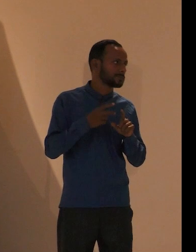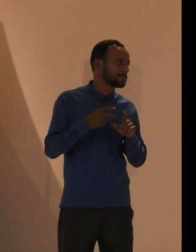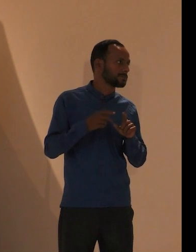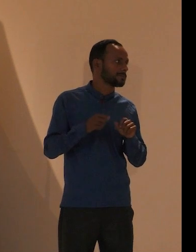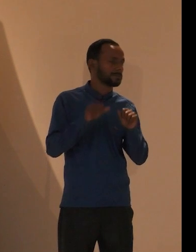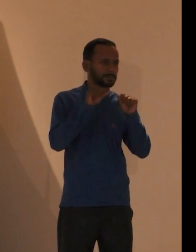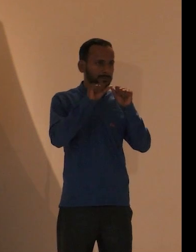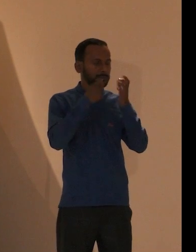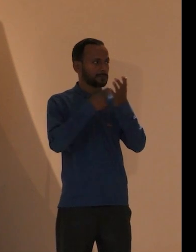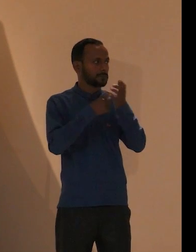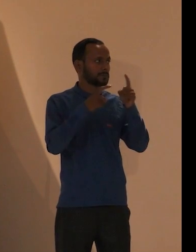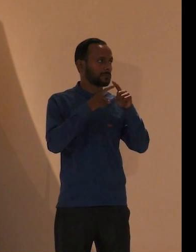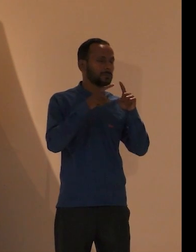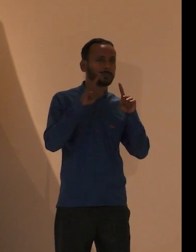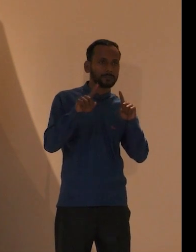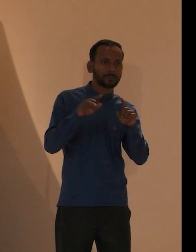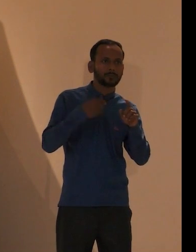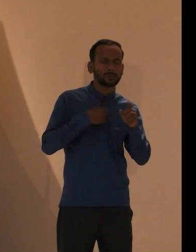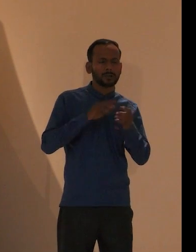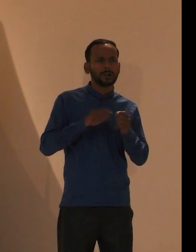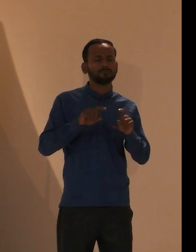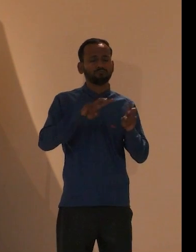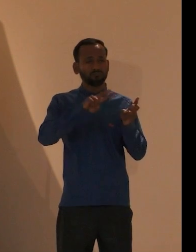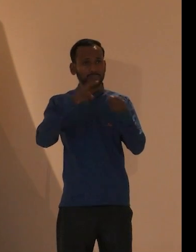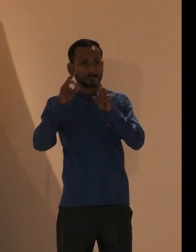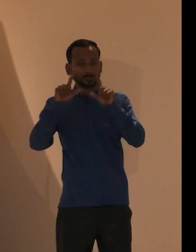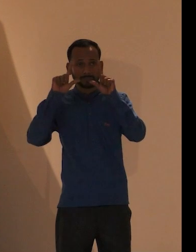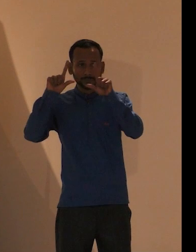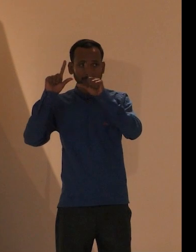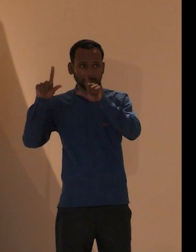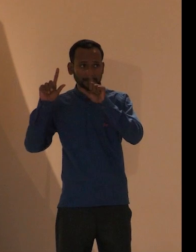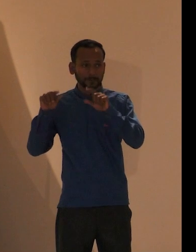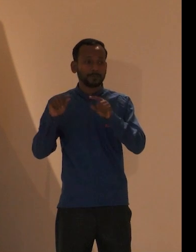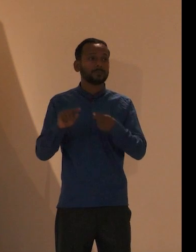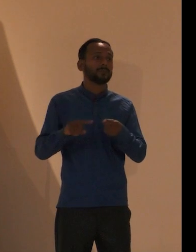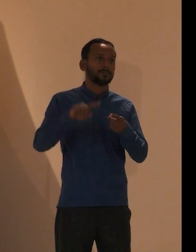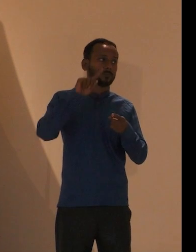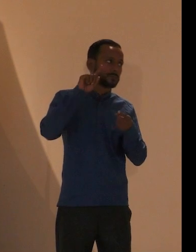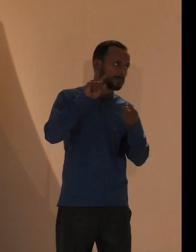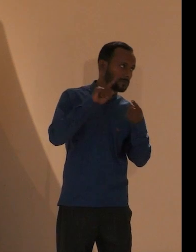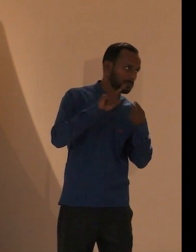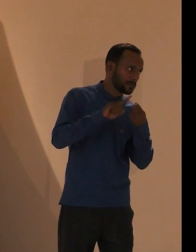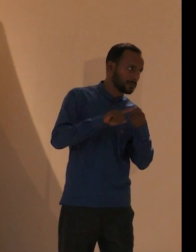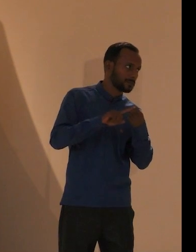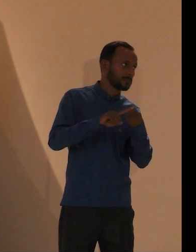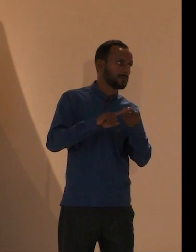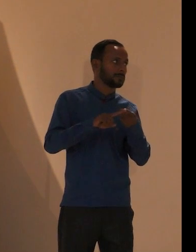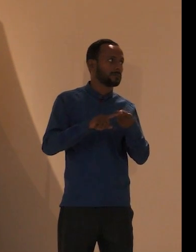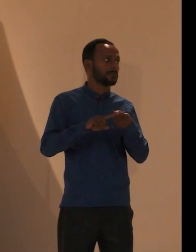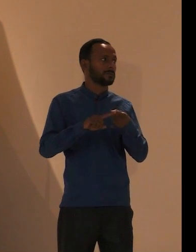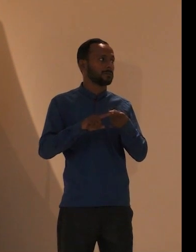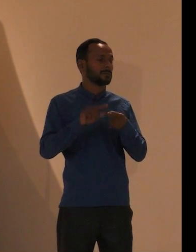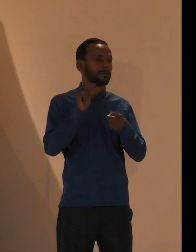artworks that we have. We have large oil paintings, mainly by European painters painted from around the 1770s down